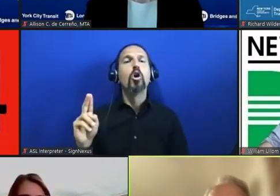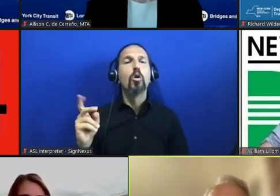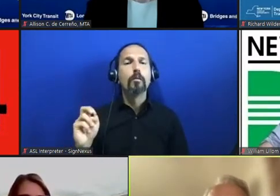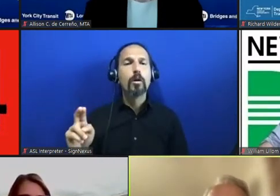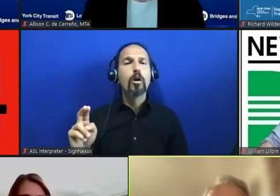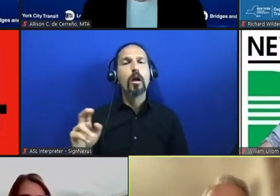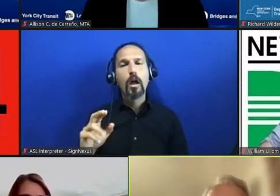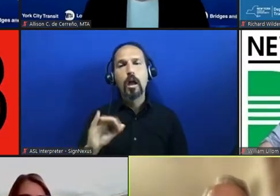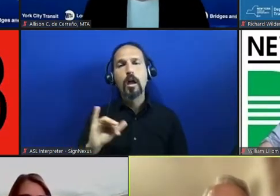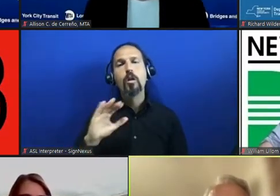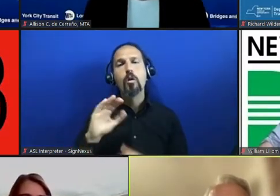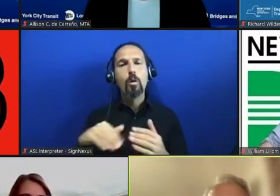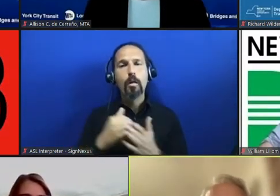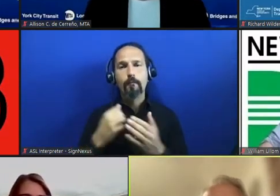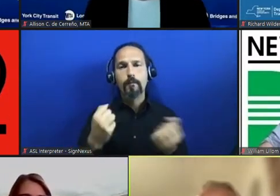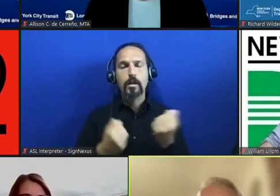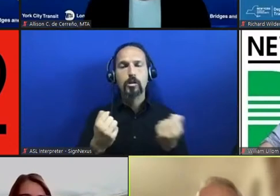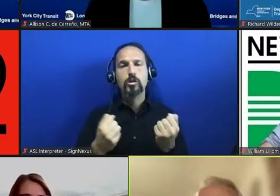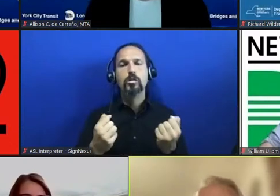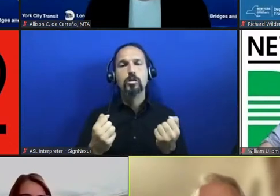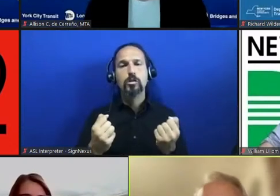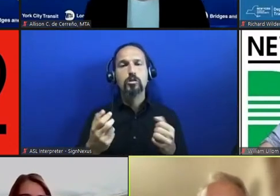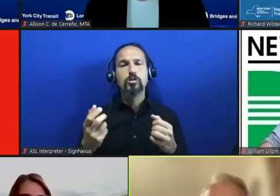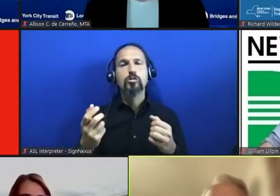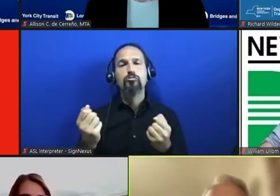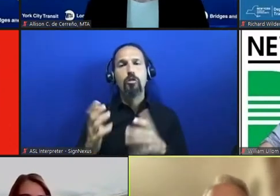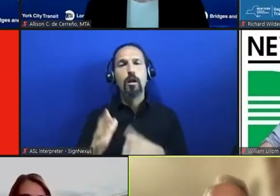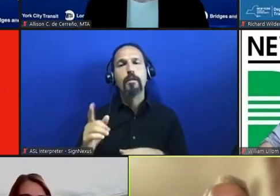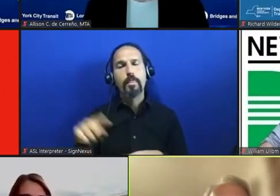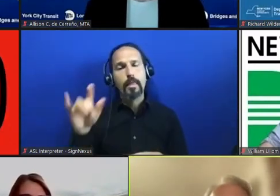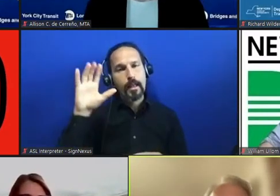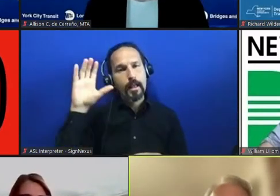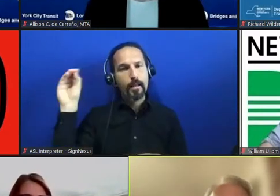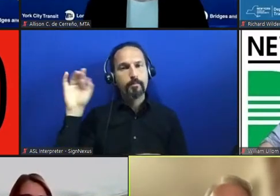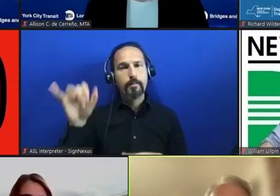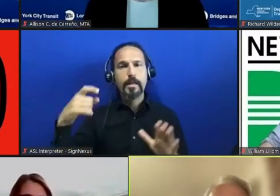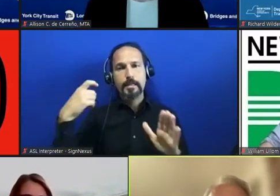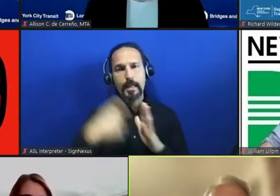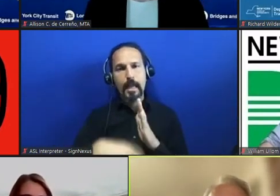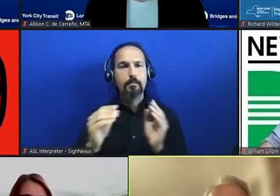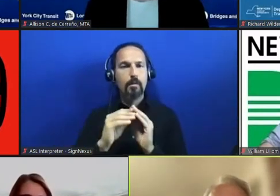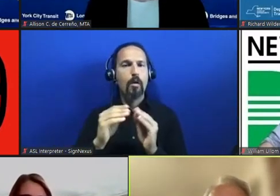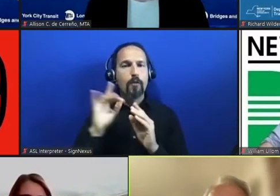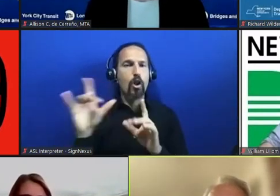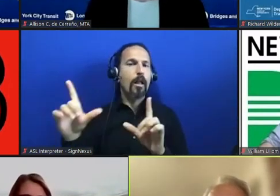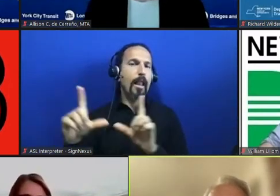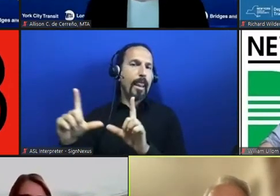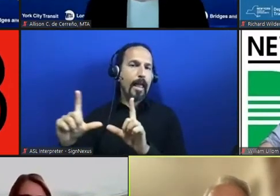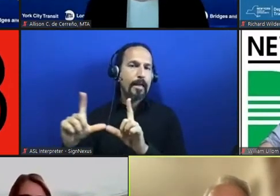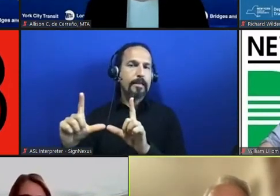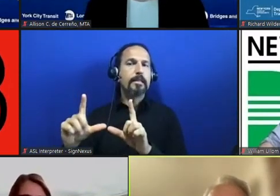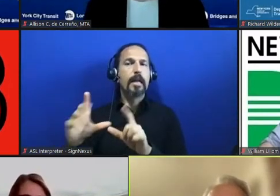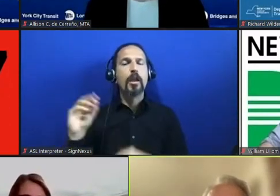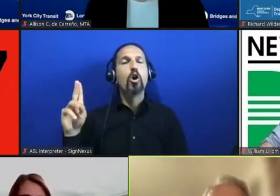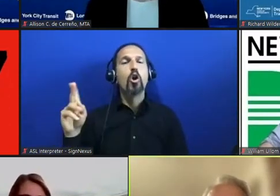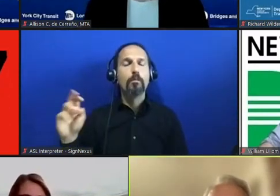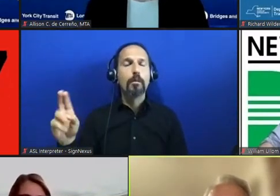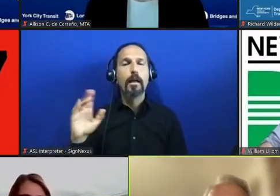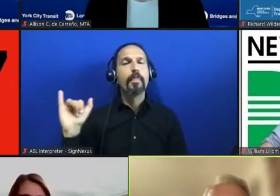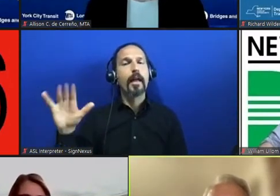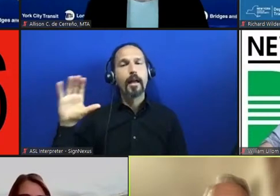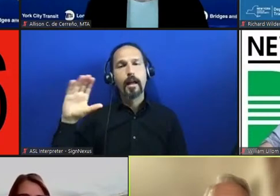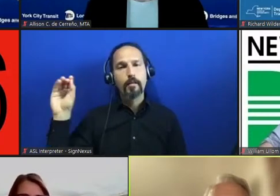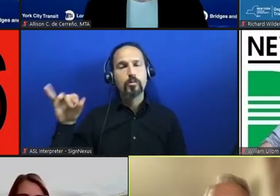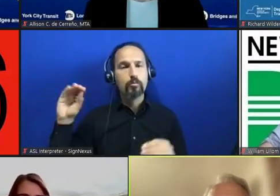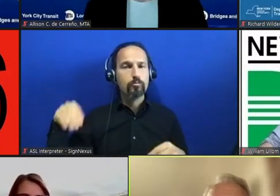and all the vehicle for hiredrivers.org companies need to be taxed more for their licenses and Uber and those companies